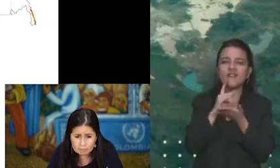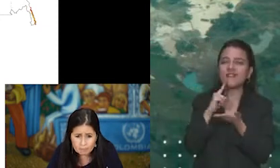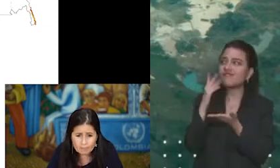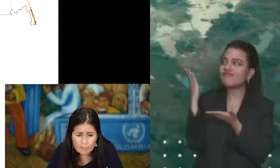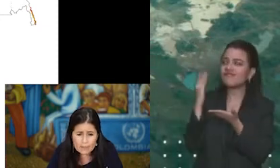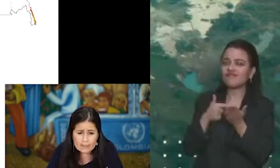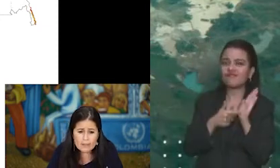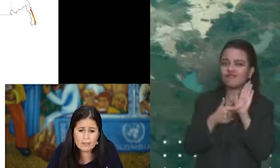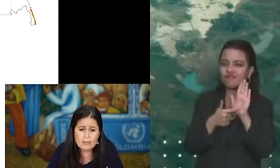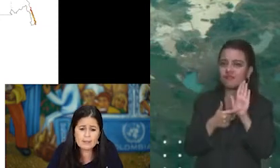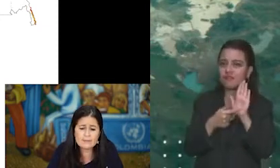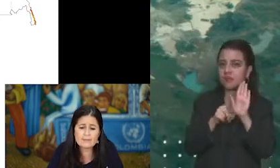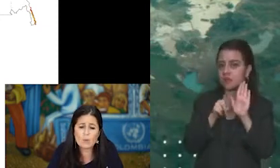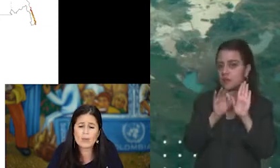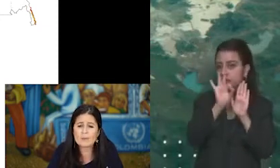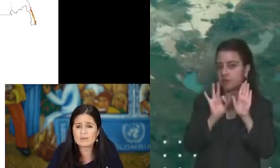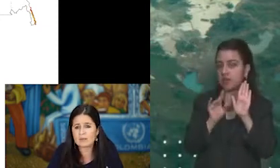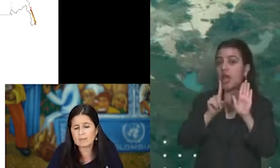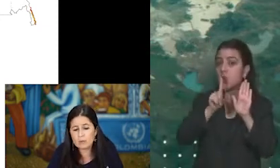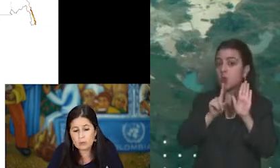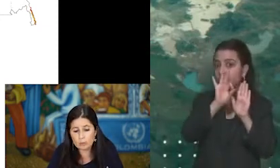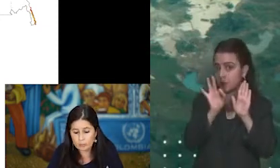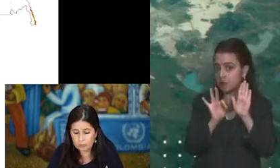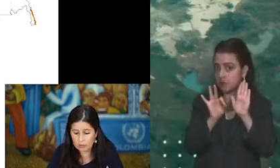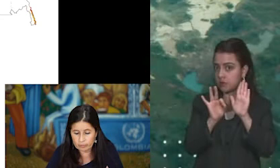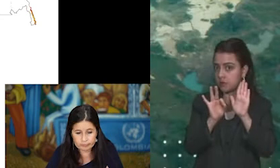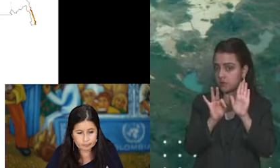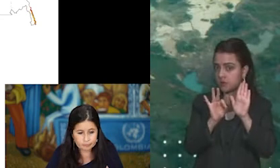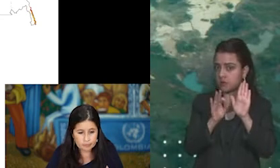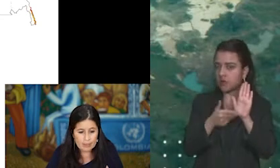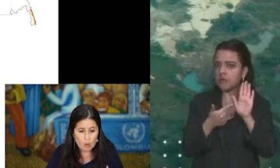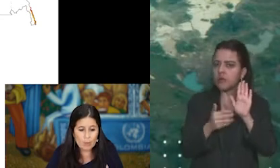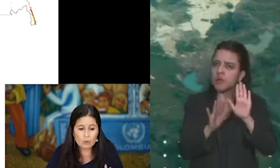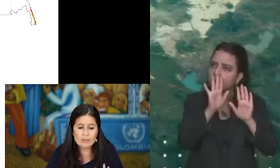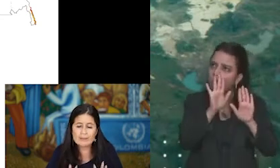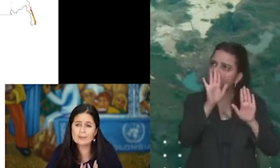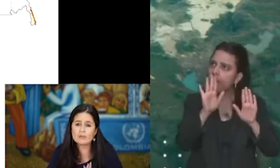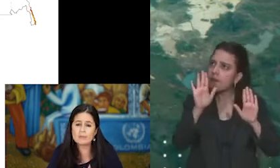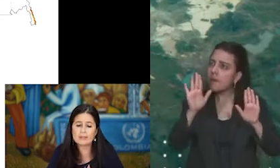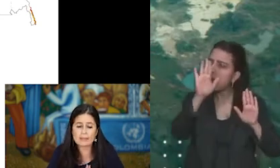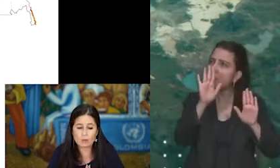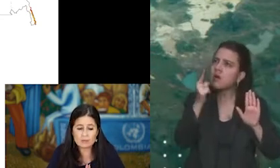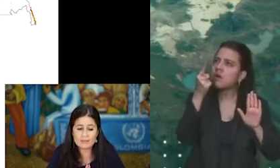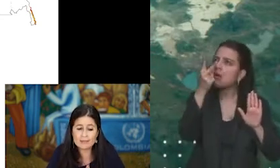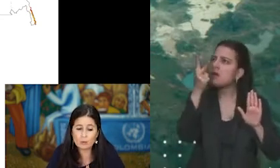color, and these represent less than 1%. When we start to look,